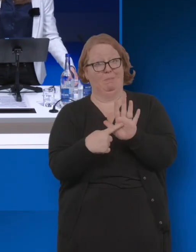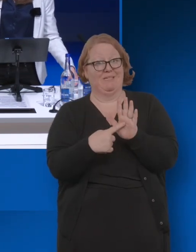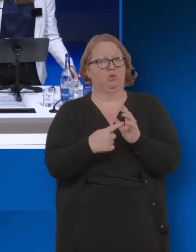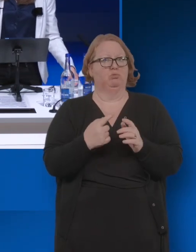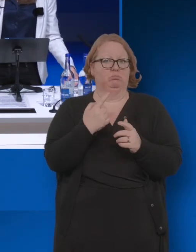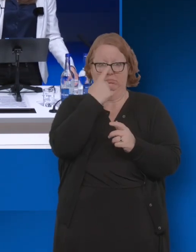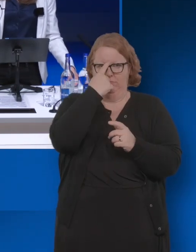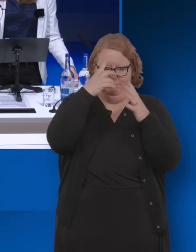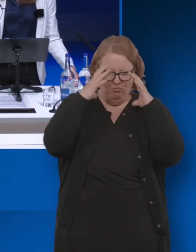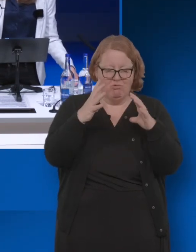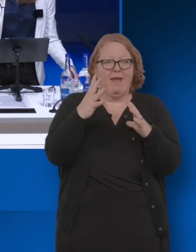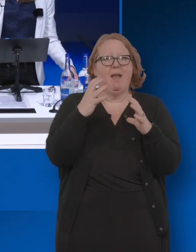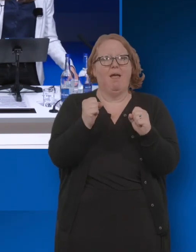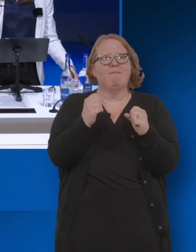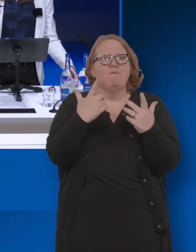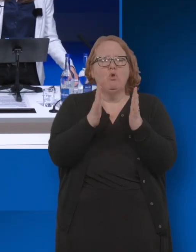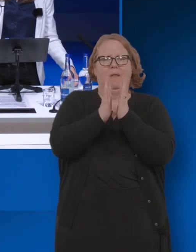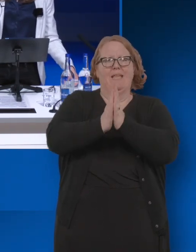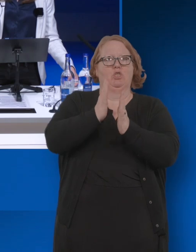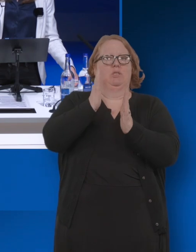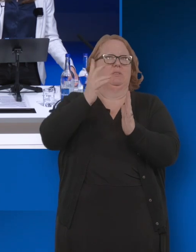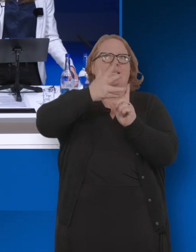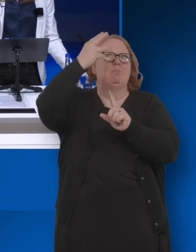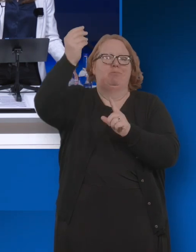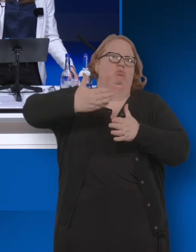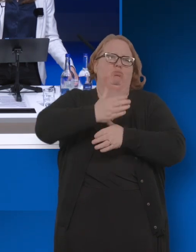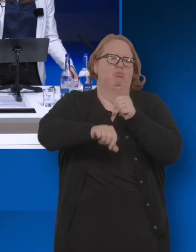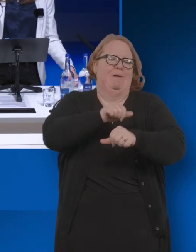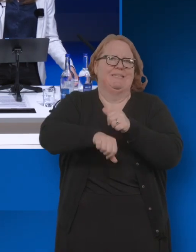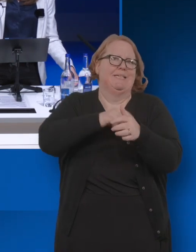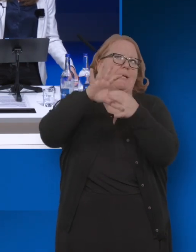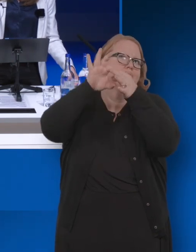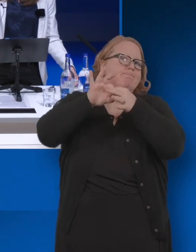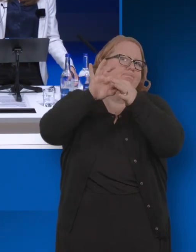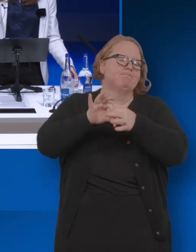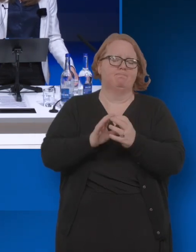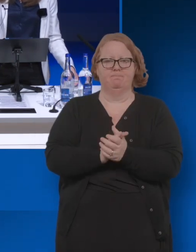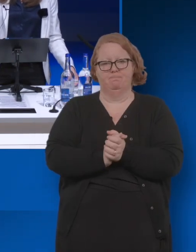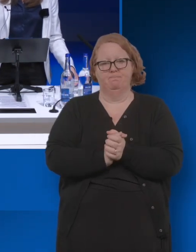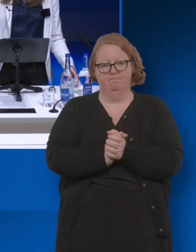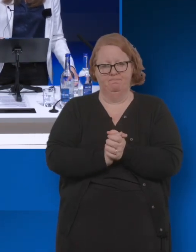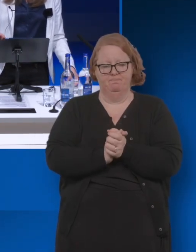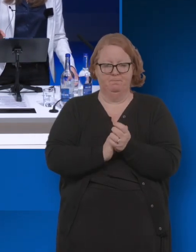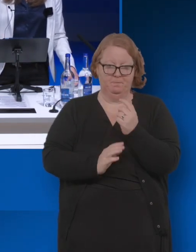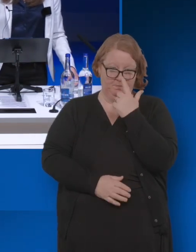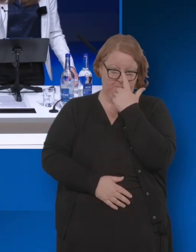even for religious and spiritual practice and engagement.